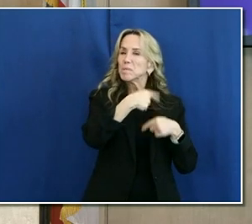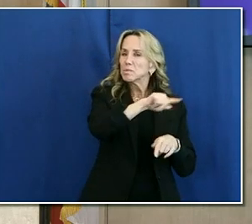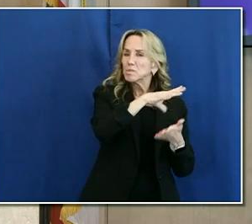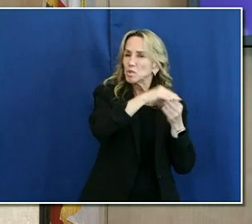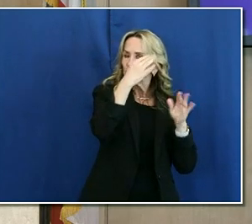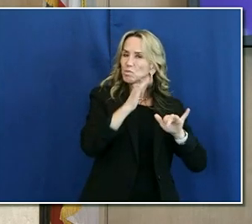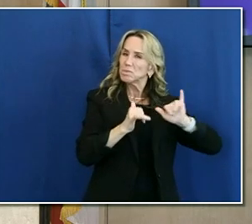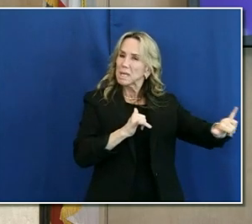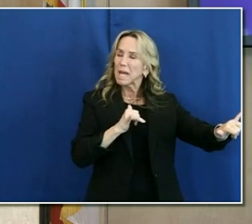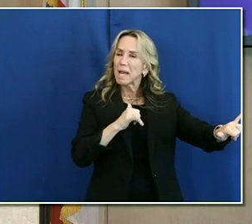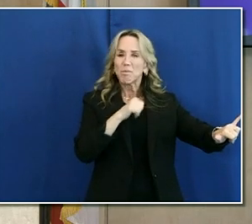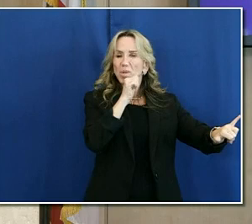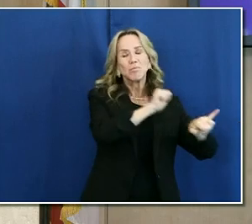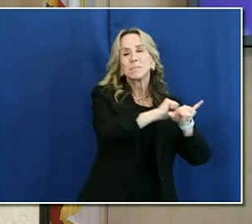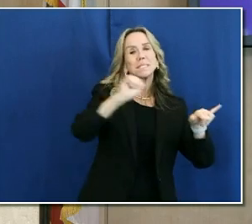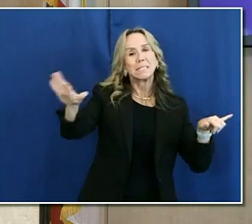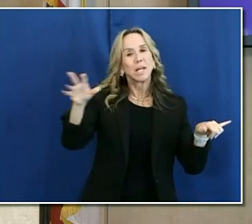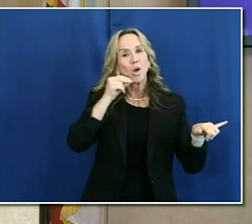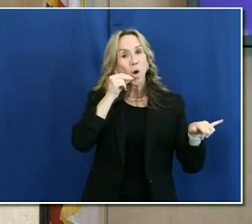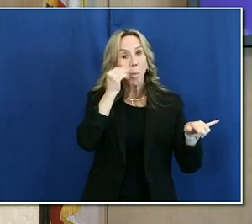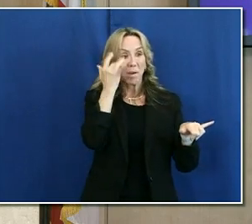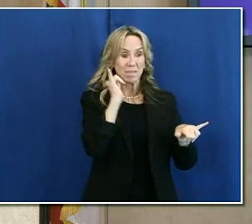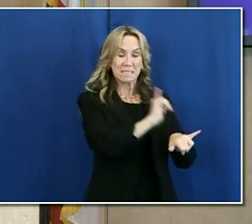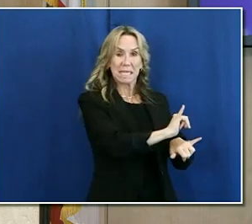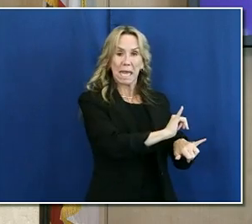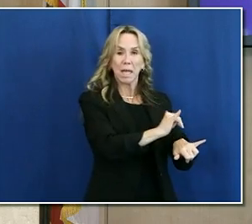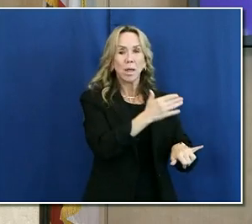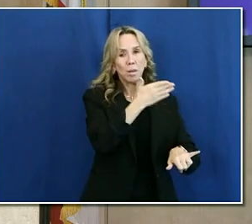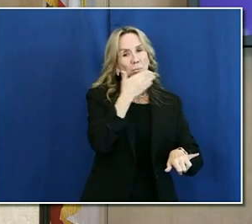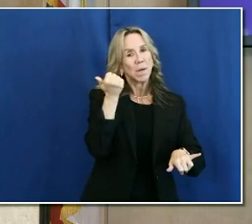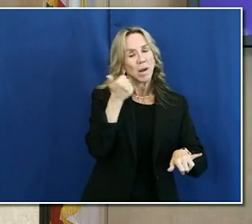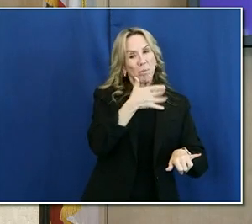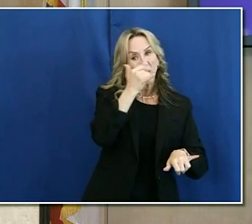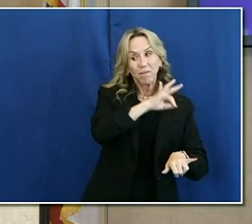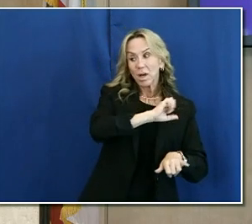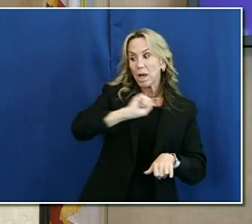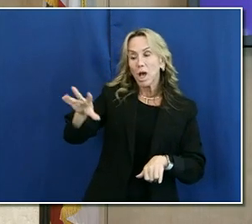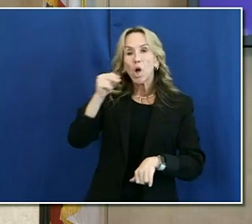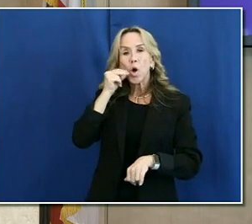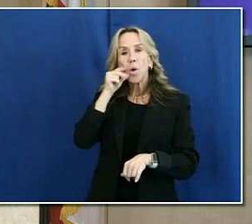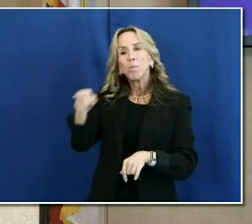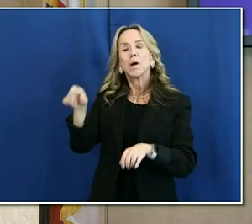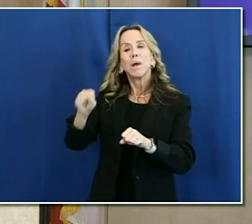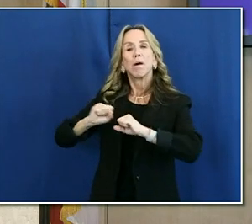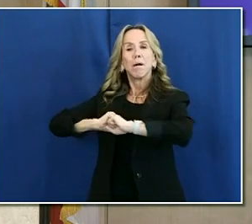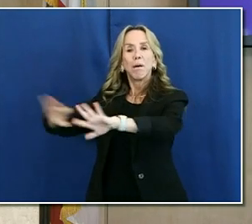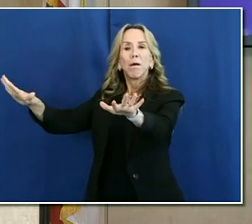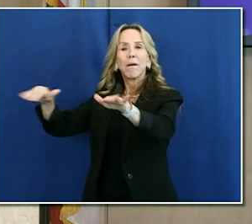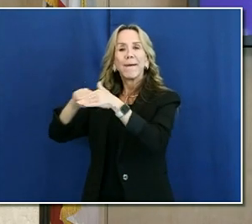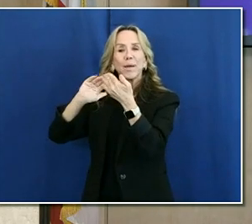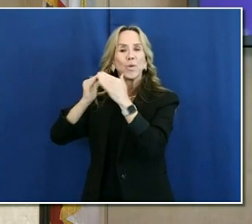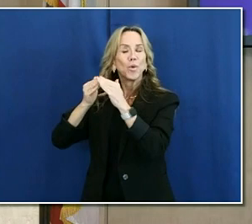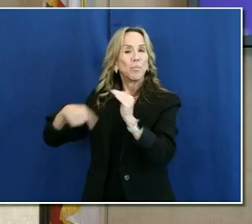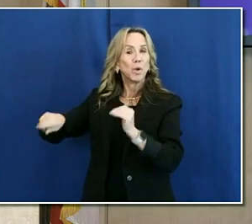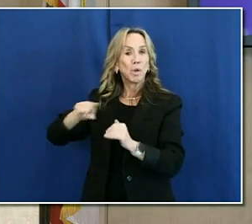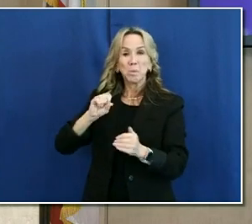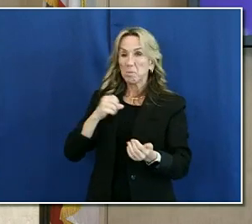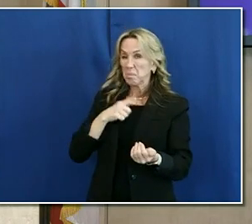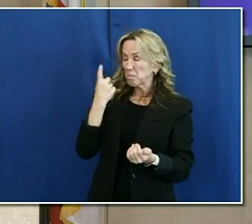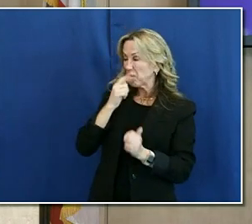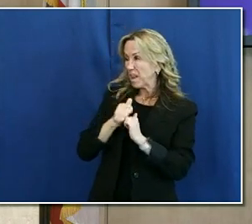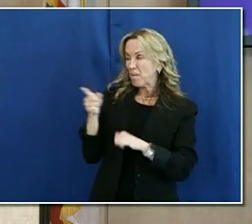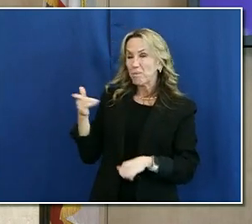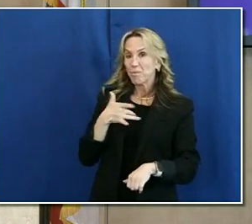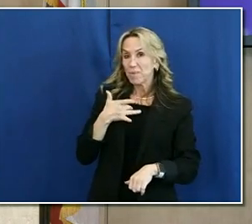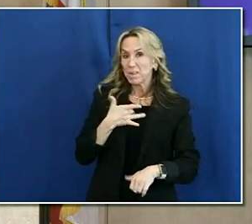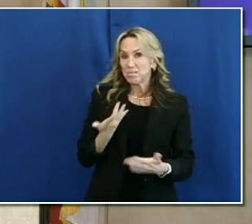where there's a possibility of community spread. What is your feeling about that? What are your thoughts on that? We'll let Dr. McDonald will address that.